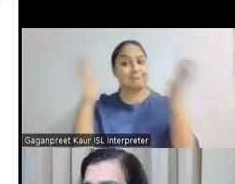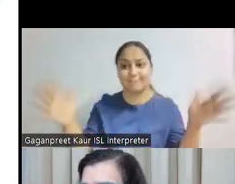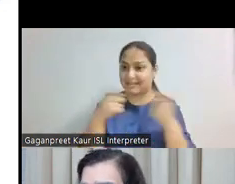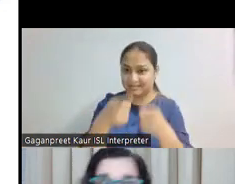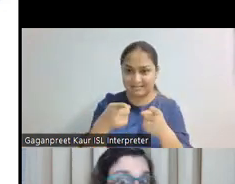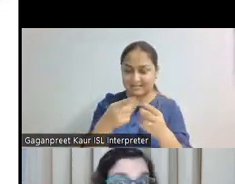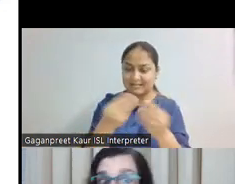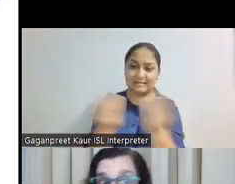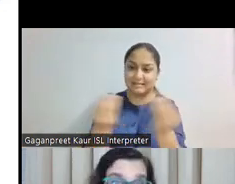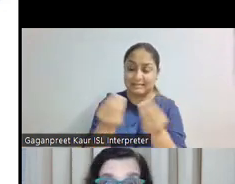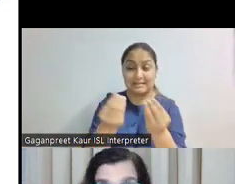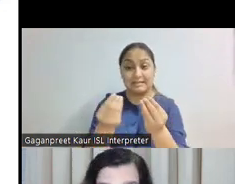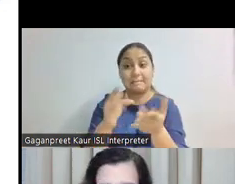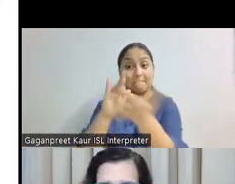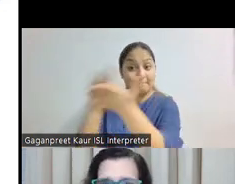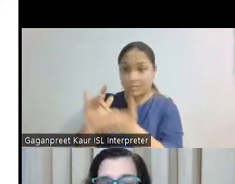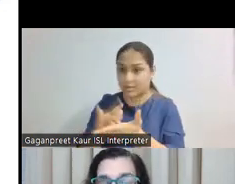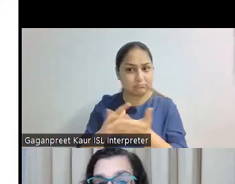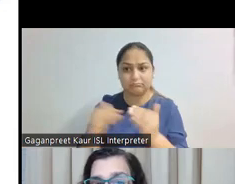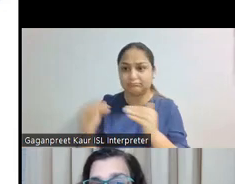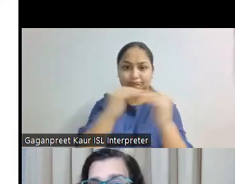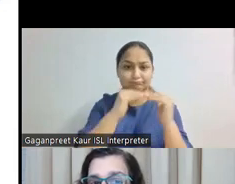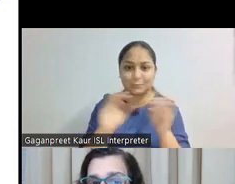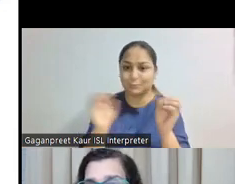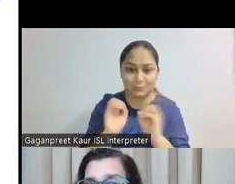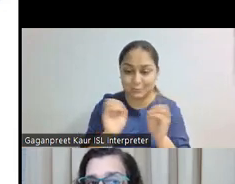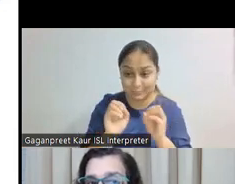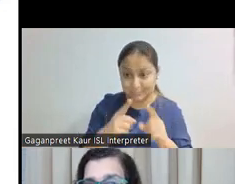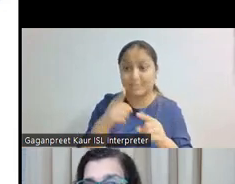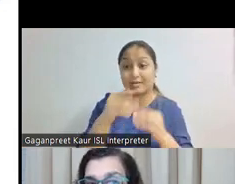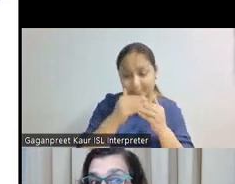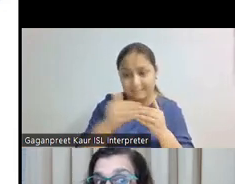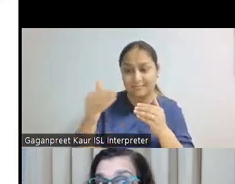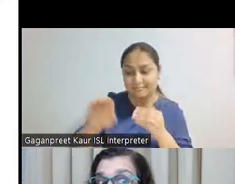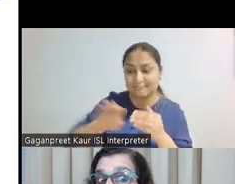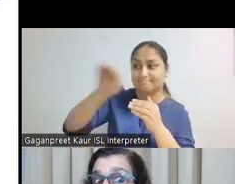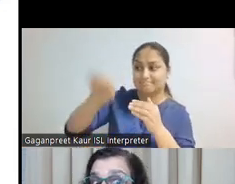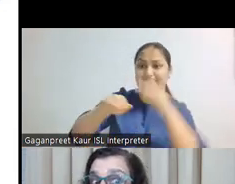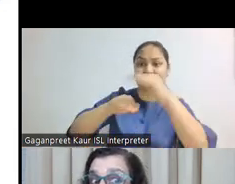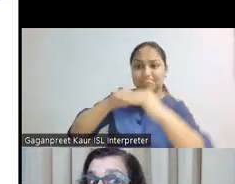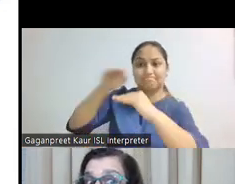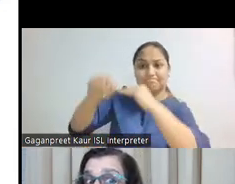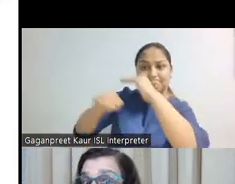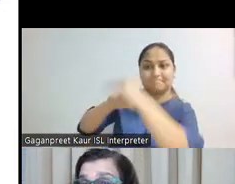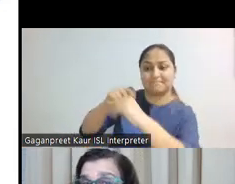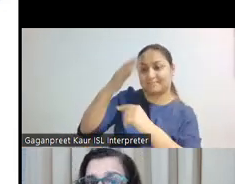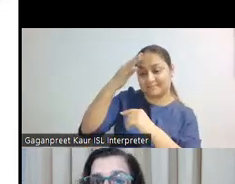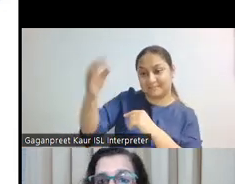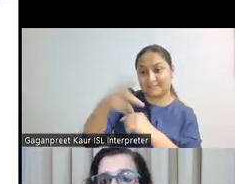in some places in the world this is not the case. But as you go up in the career, follow the blue